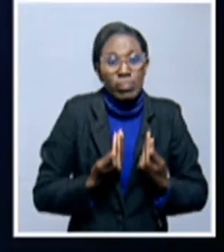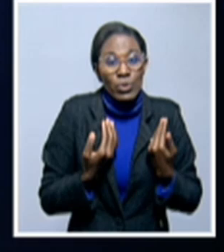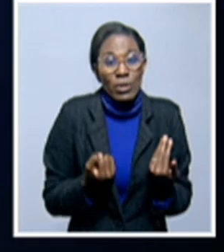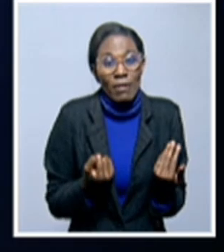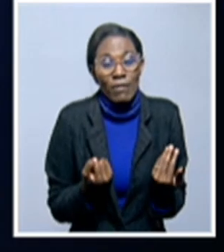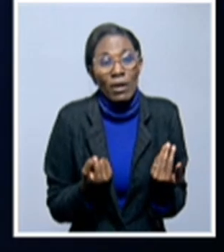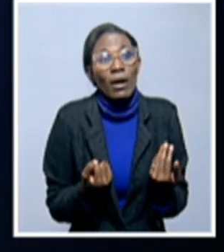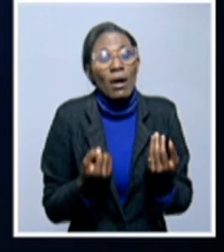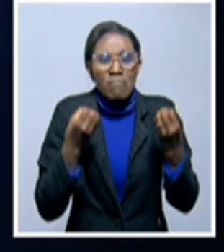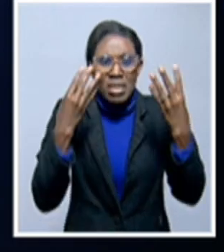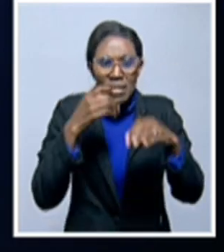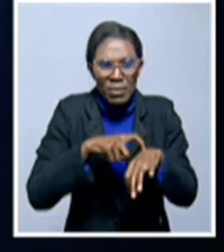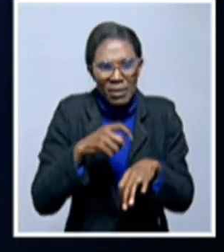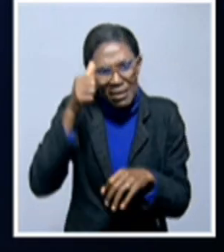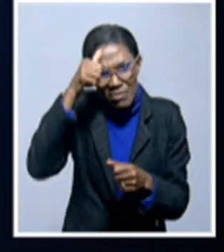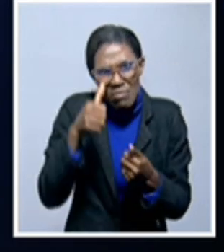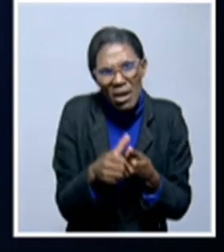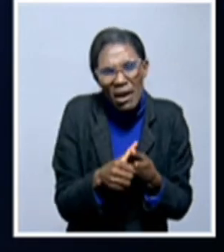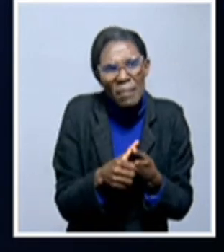used in most cases. I remember when,